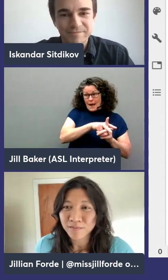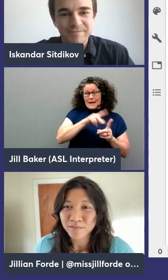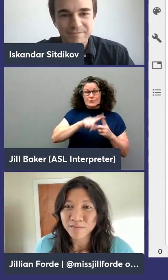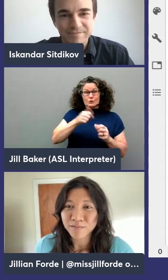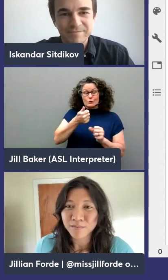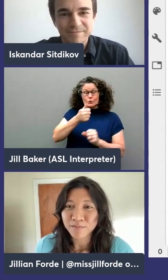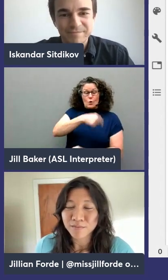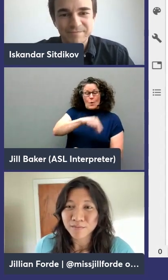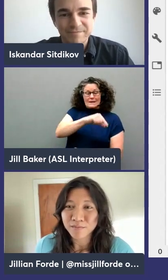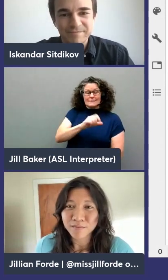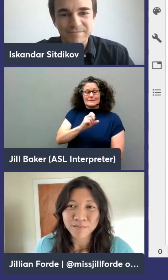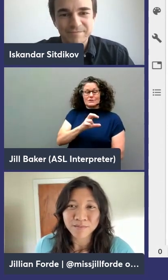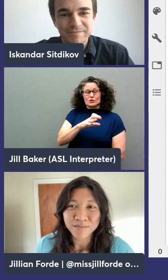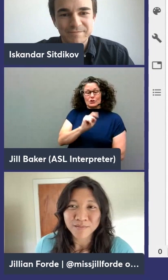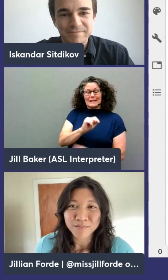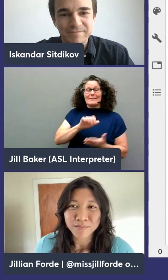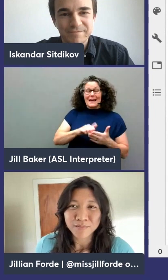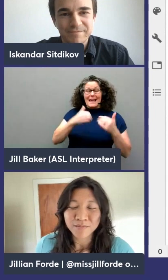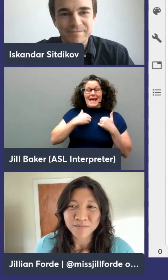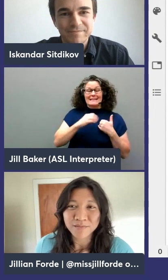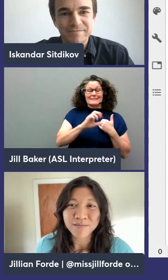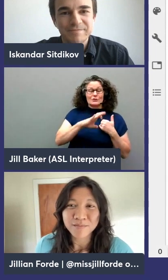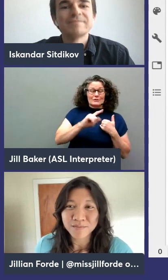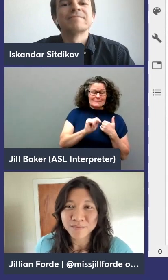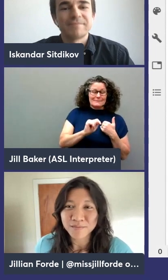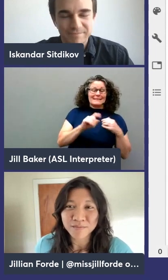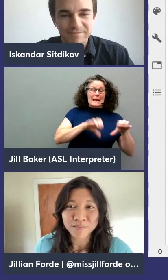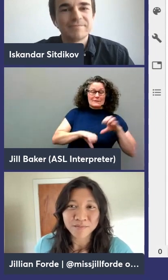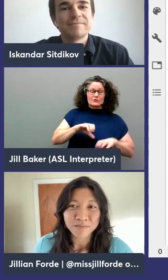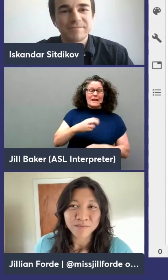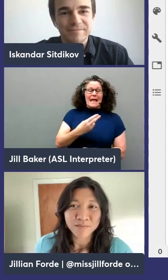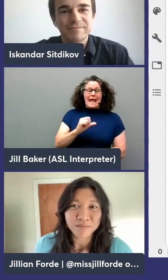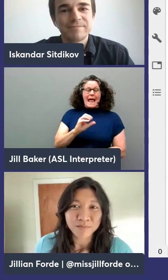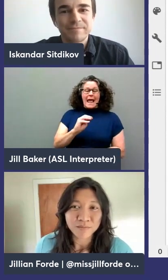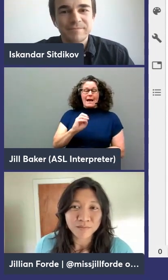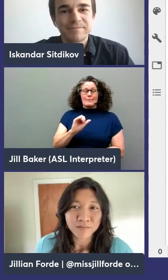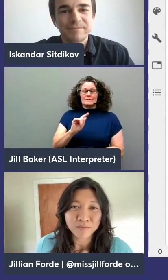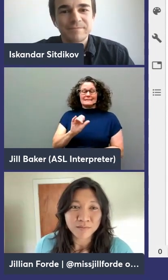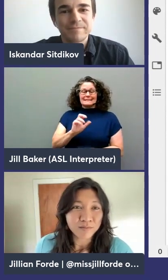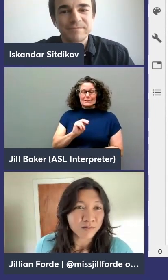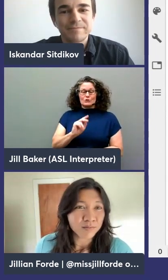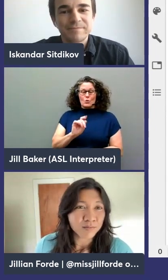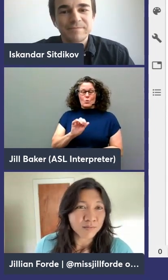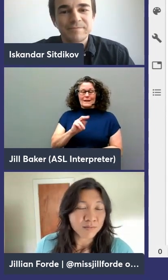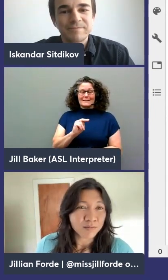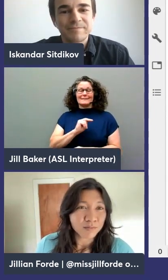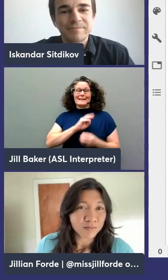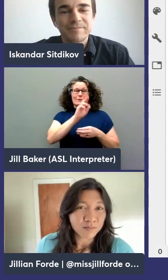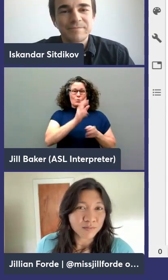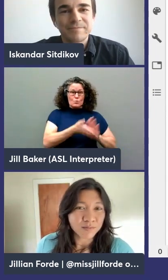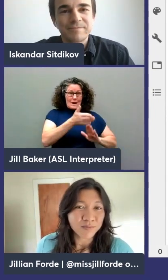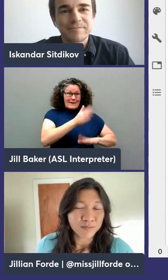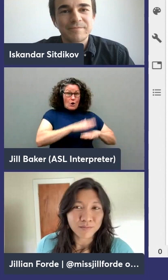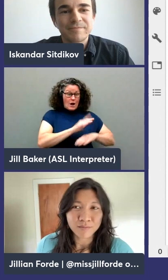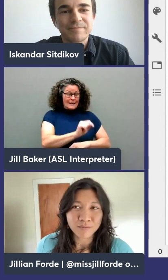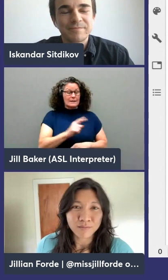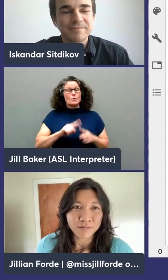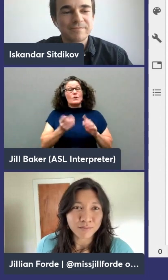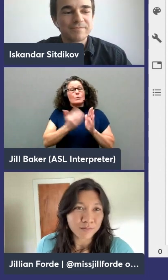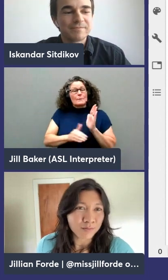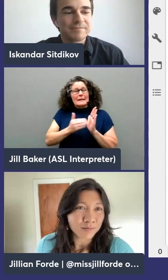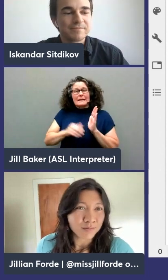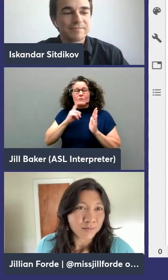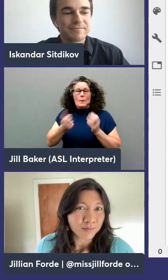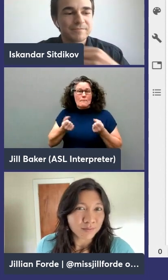has the quantum chemistry Hamiltonian encoded on it, so that when you repeat this for multiple